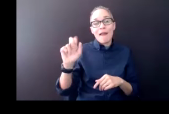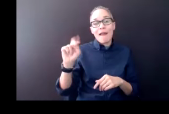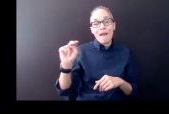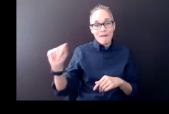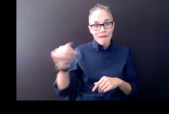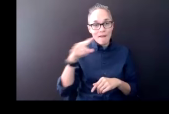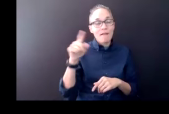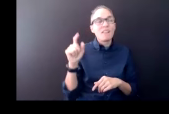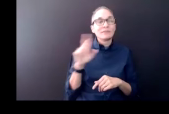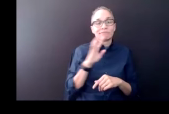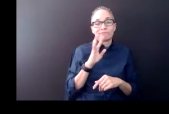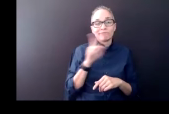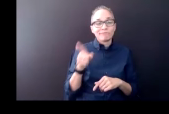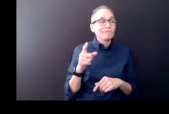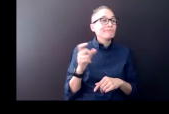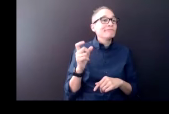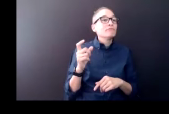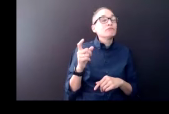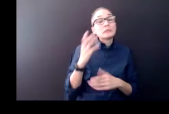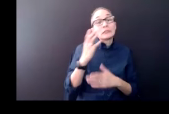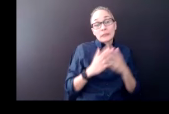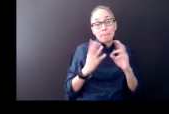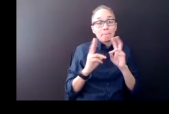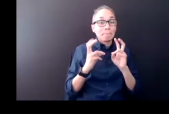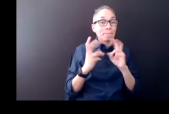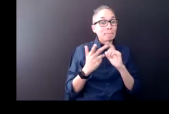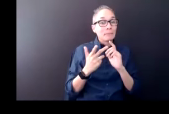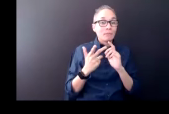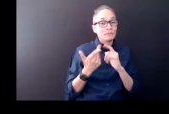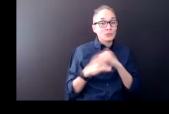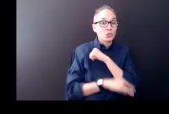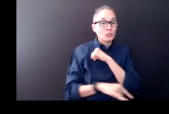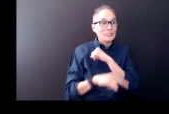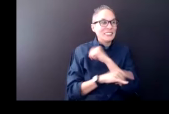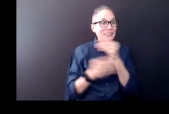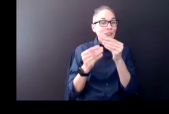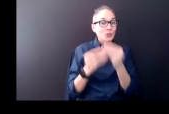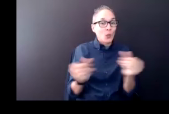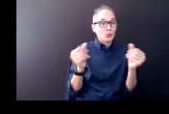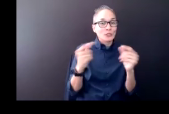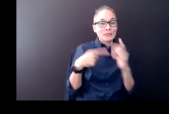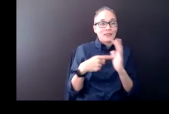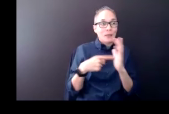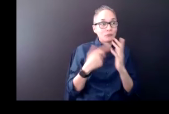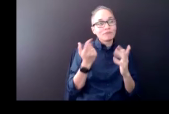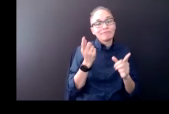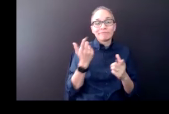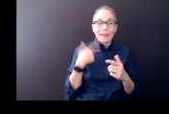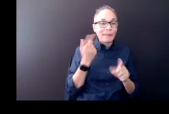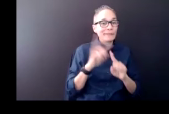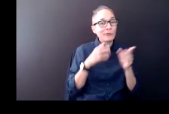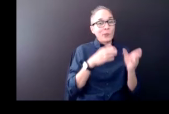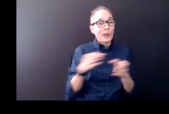so some cheating solution examples for usage of AI. there's different ways to approach how a professor